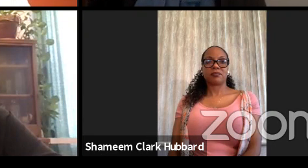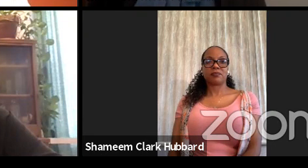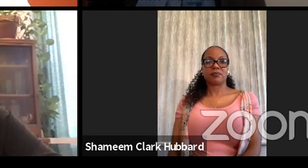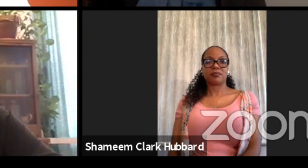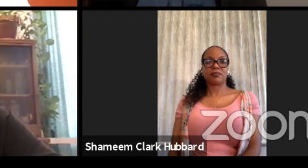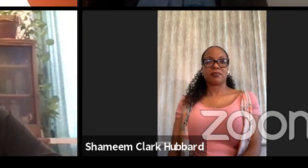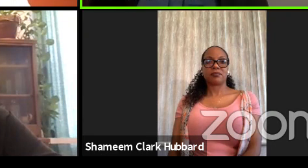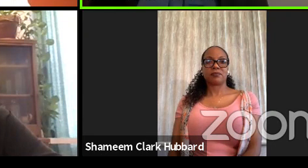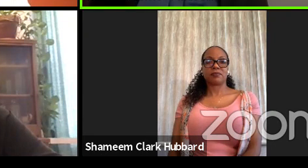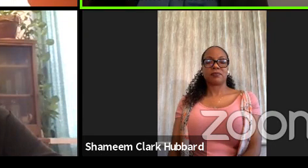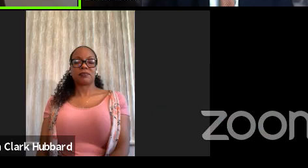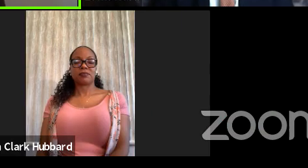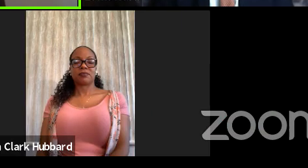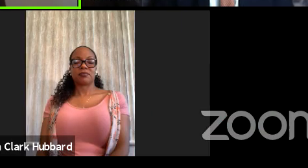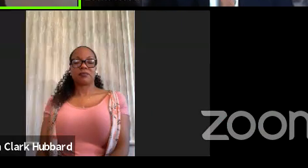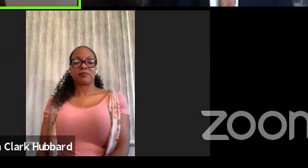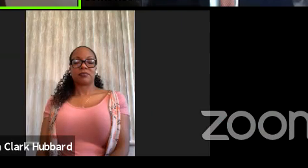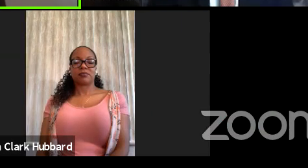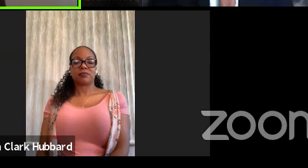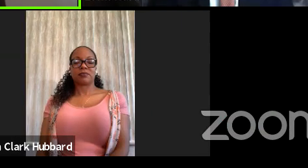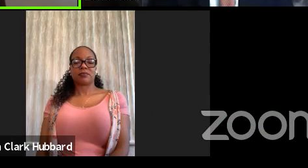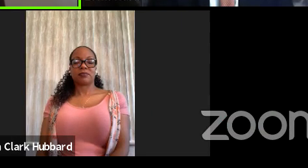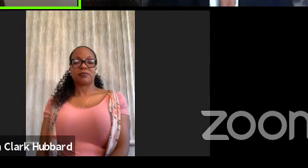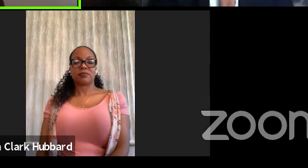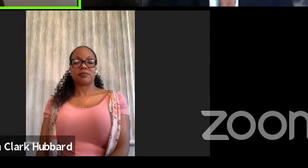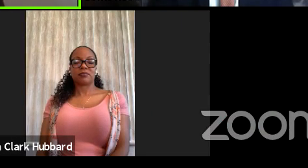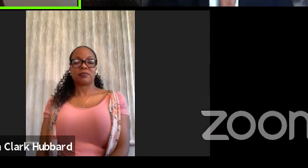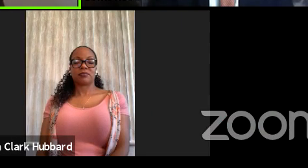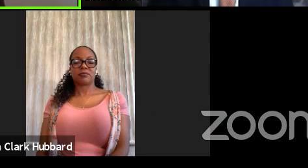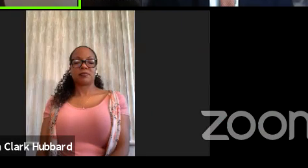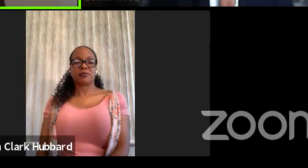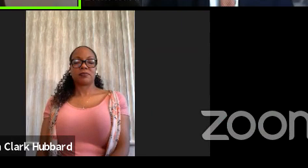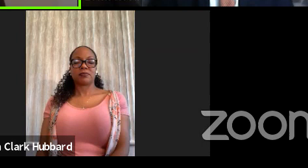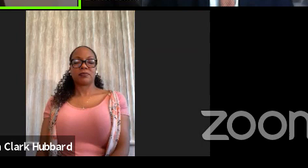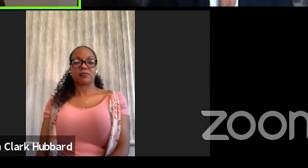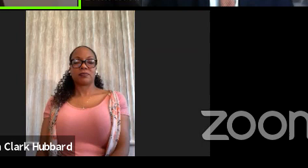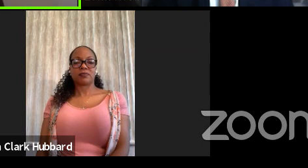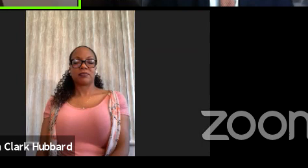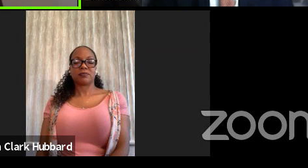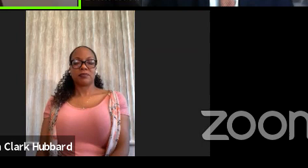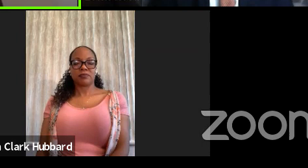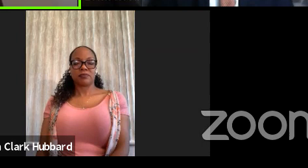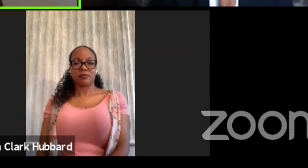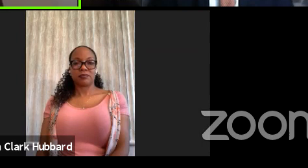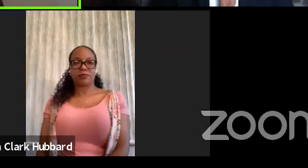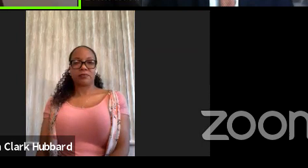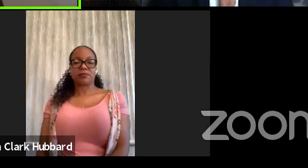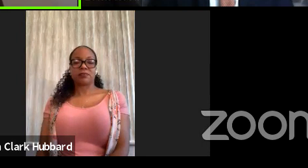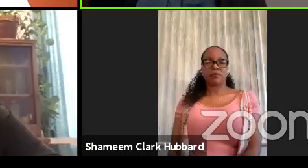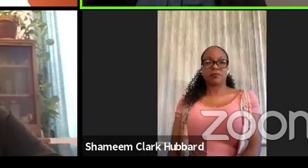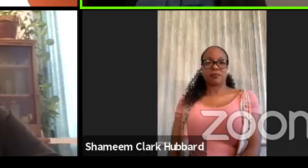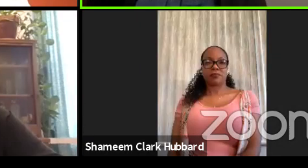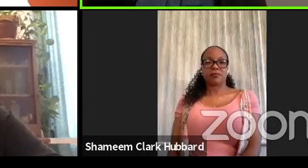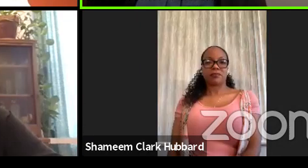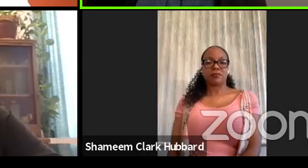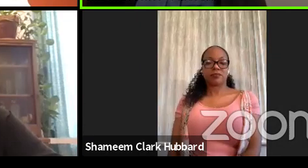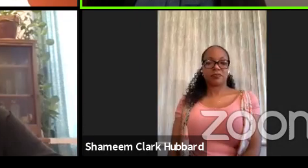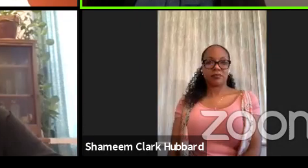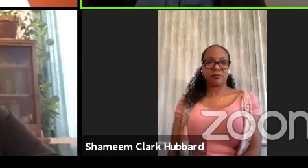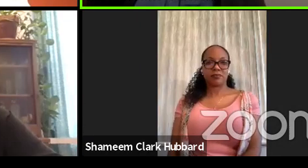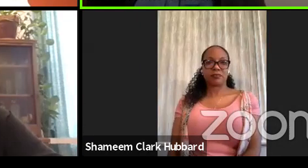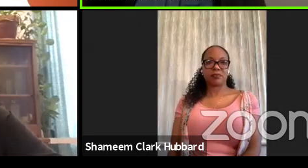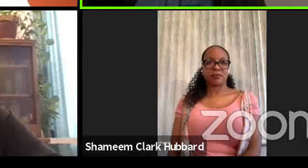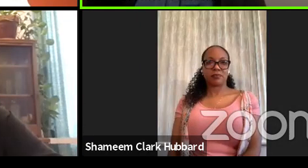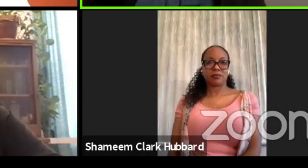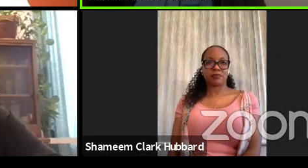like Ithaca are ensuring the health and safety of their tenants by canceling rent and utilities. We urge this committee to influence the